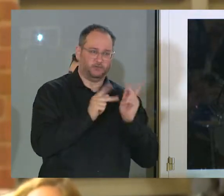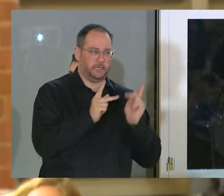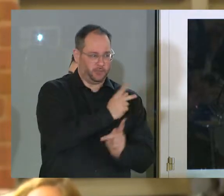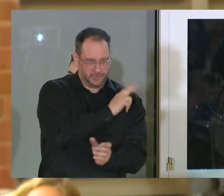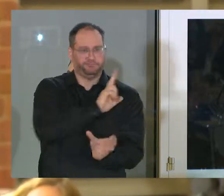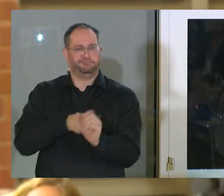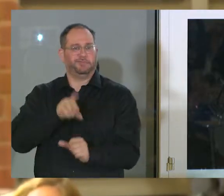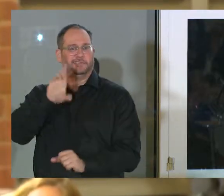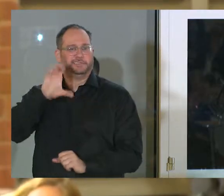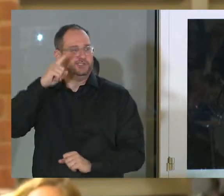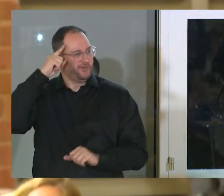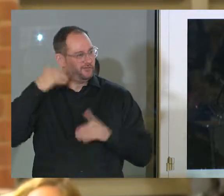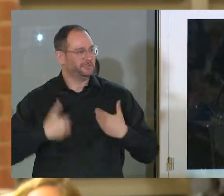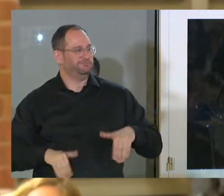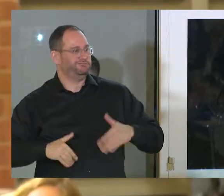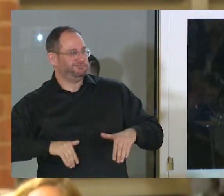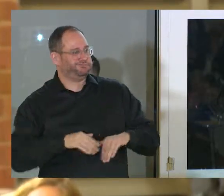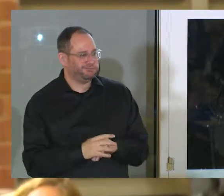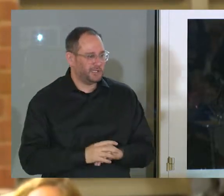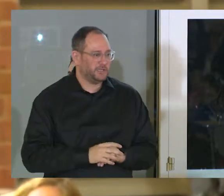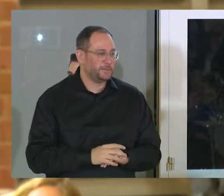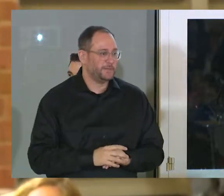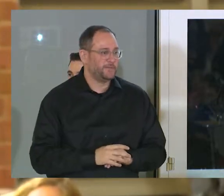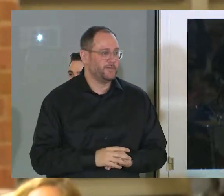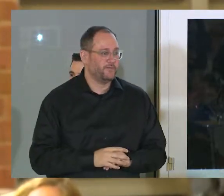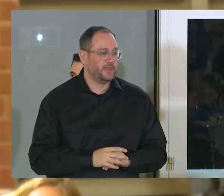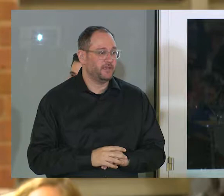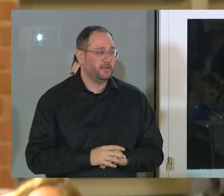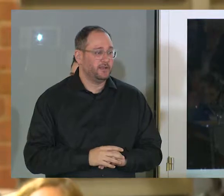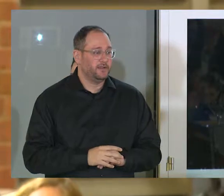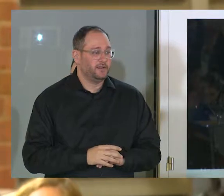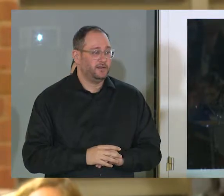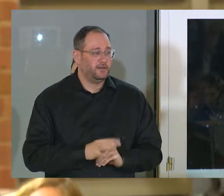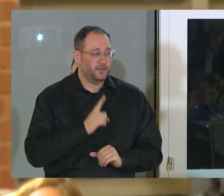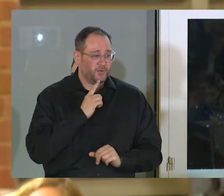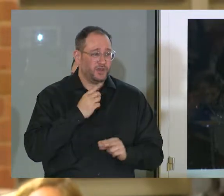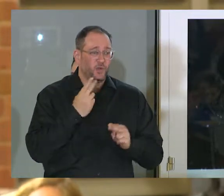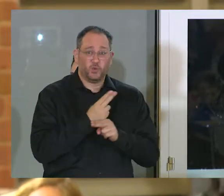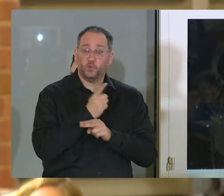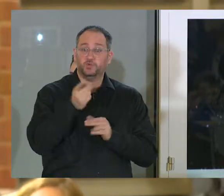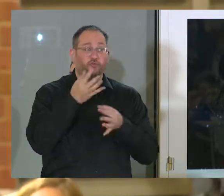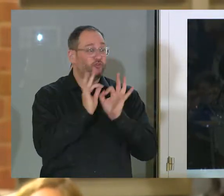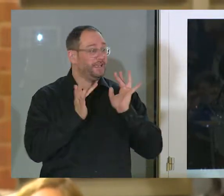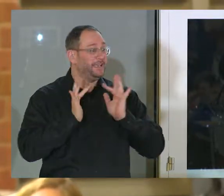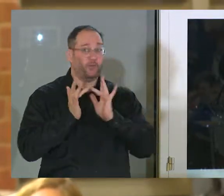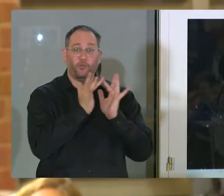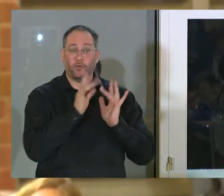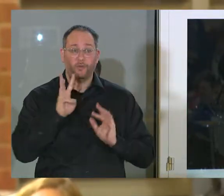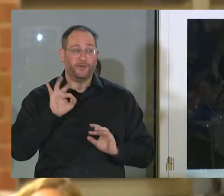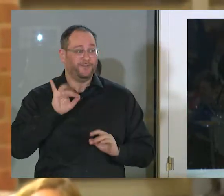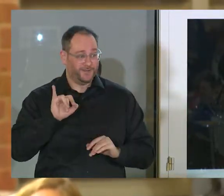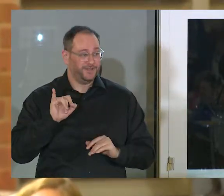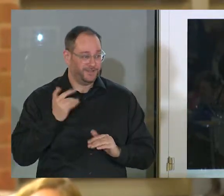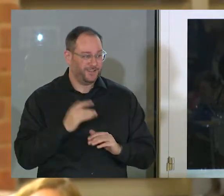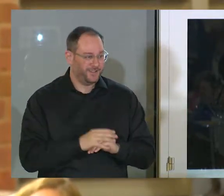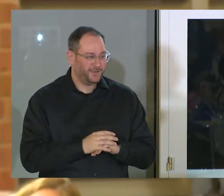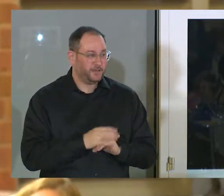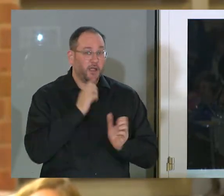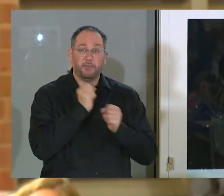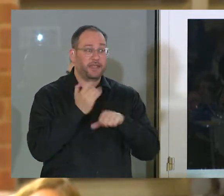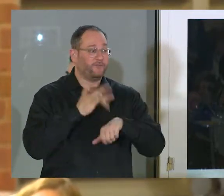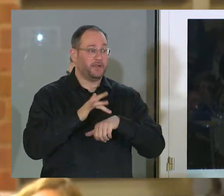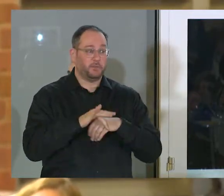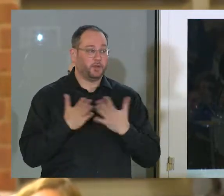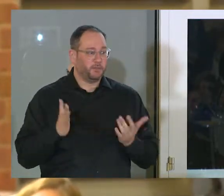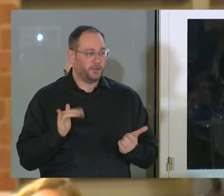Likewise, tonight, many of you are using the free Wi-Fi. That free Wi-Fi is made available through DCNet. It's through